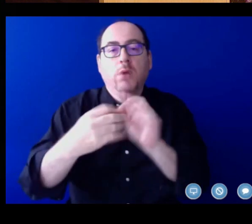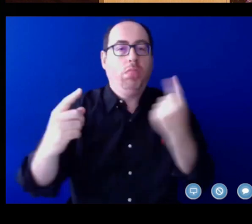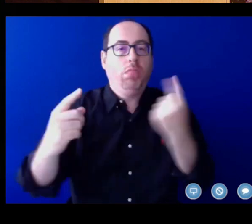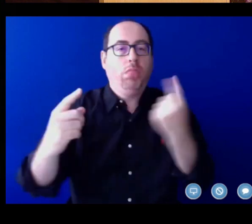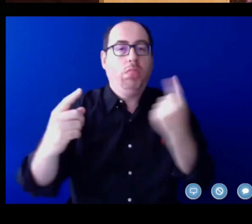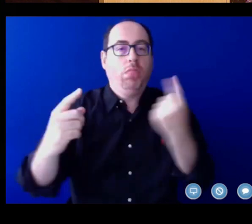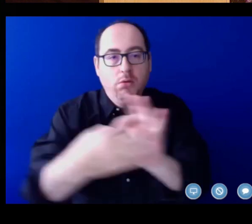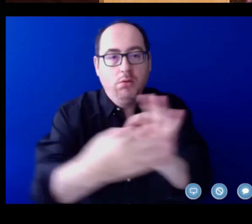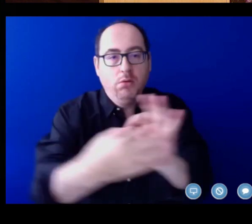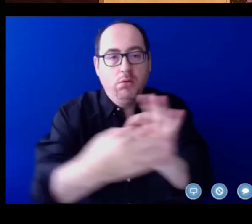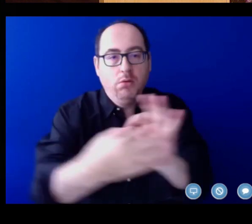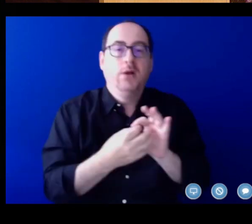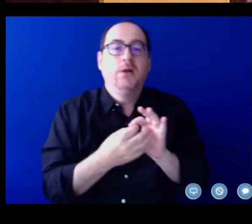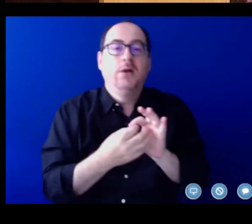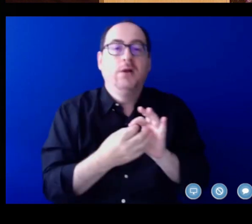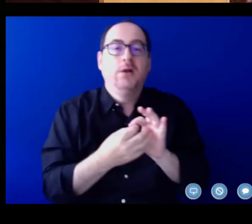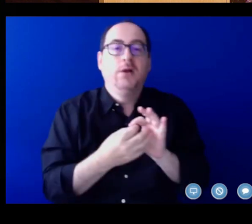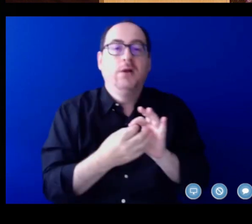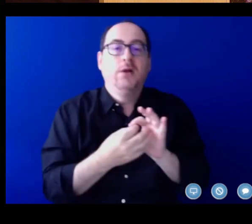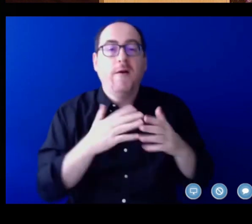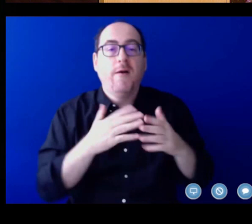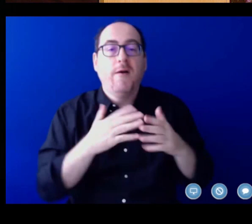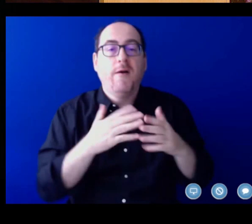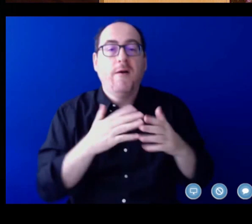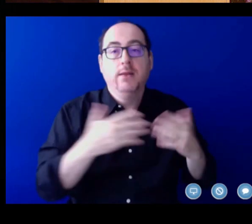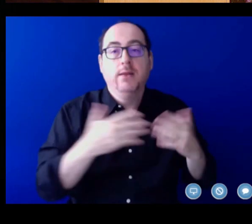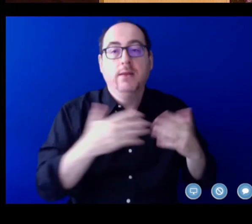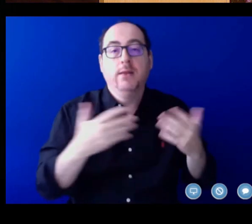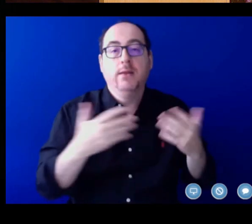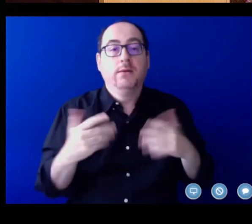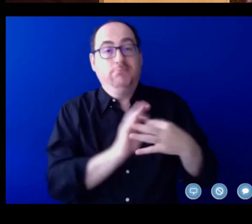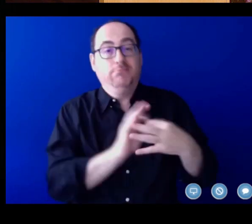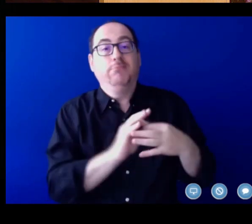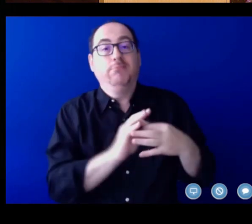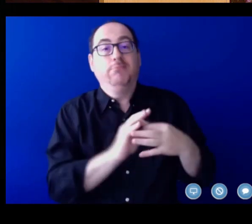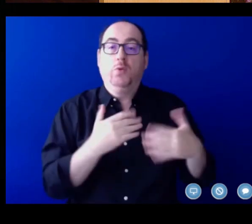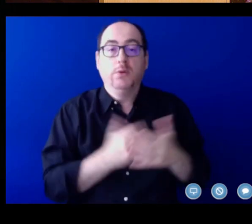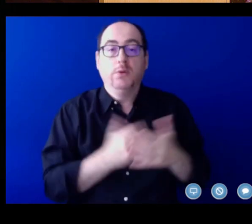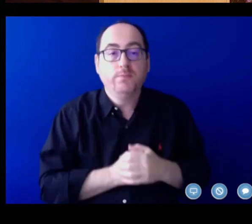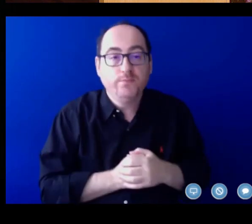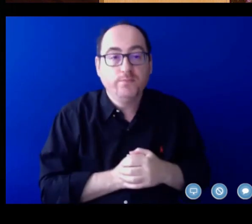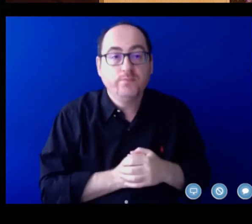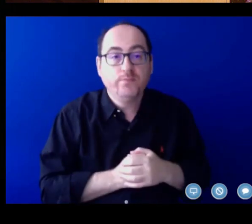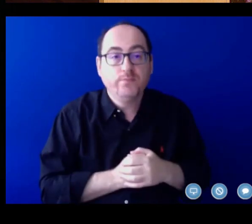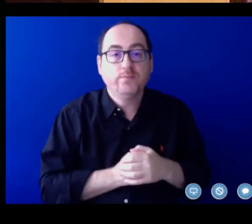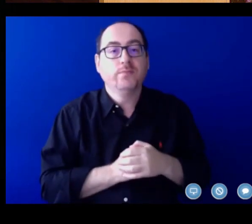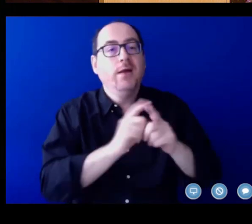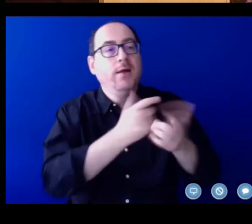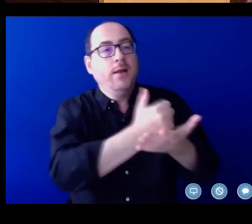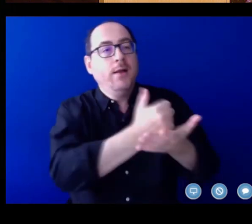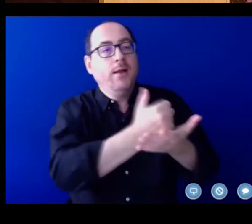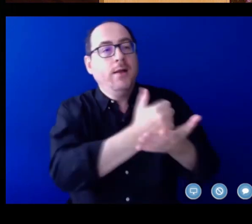links are about connections to institutions such as schools, and there's a lot of research showing their